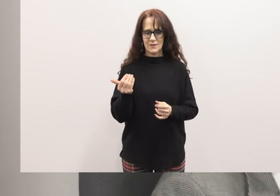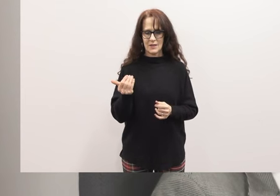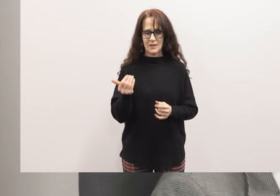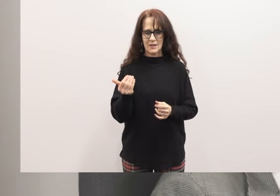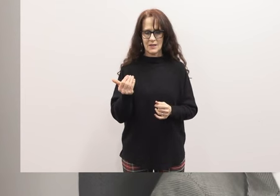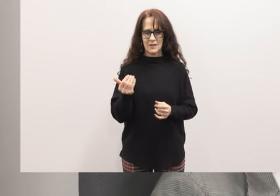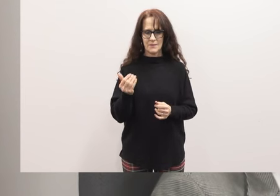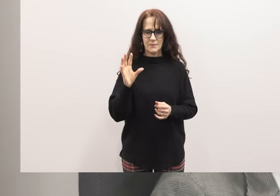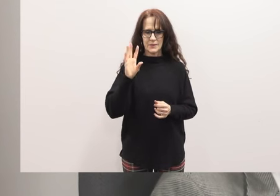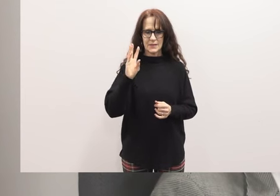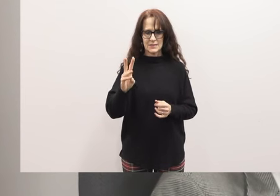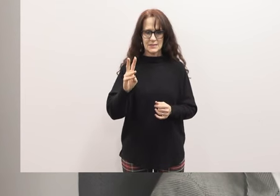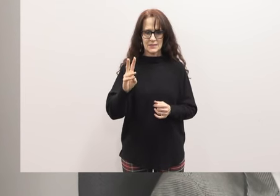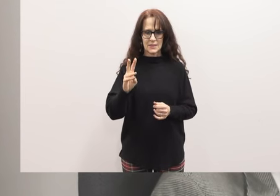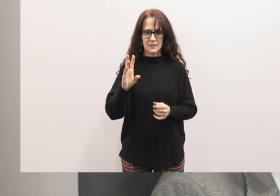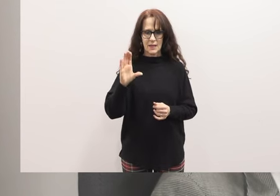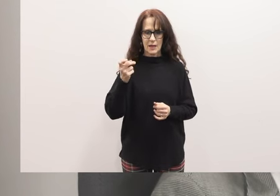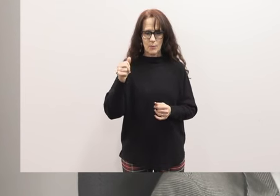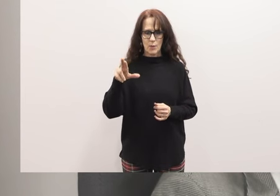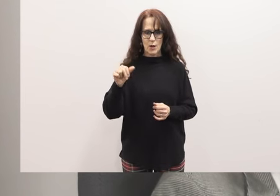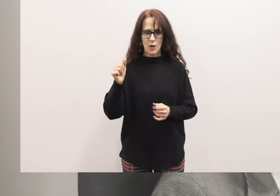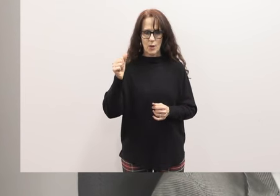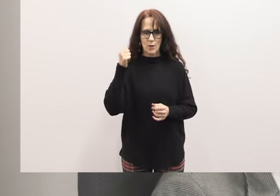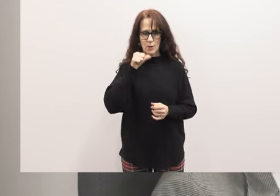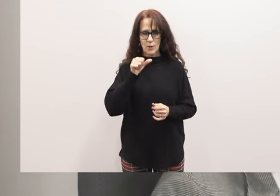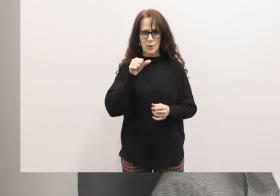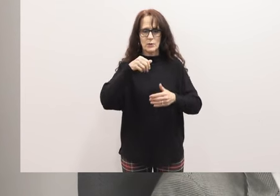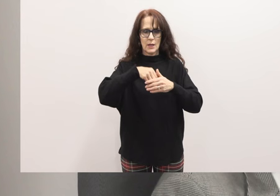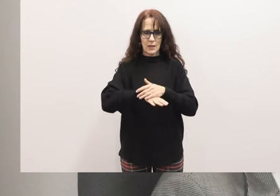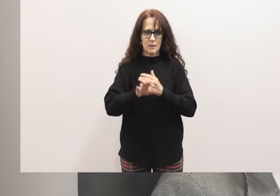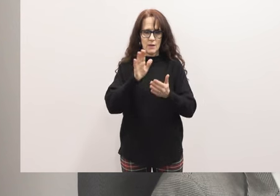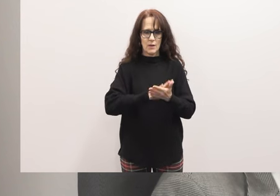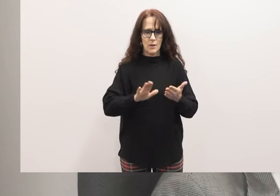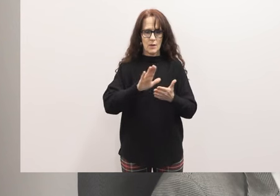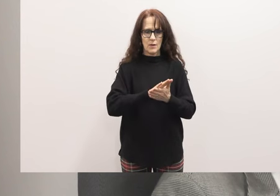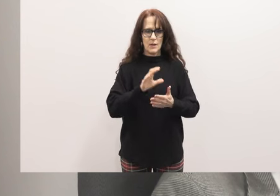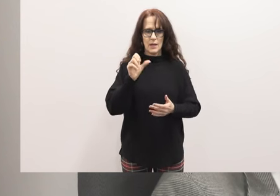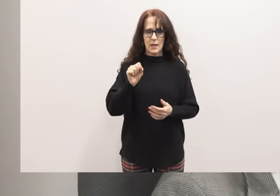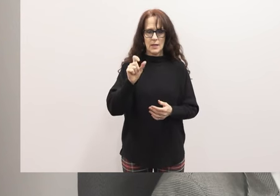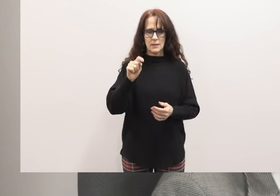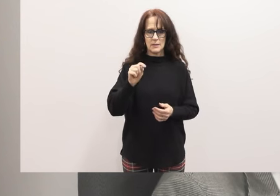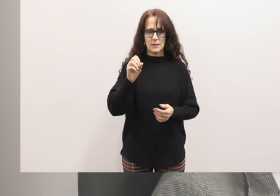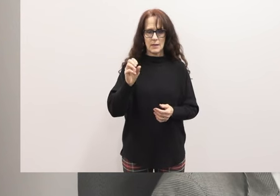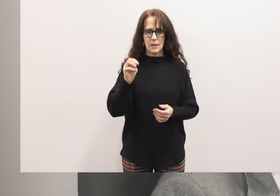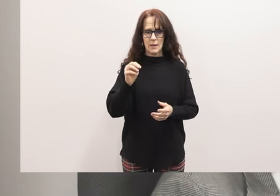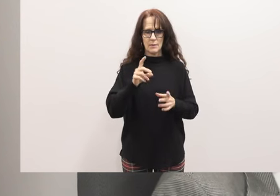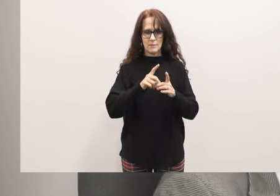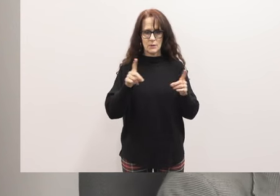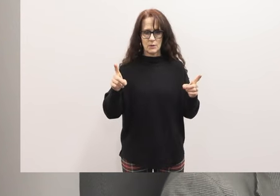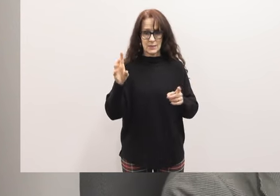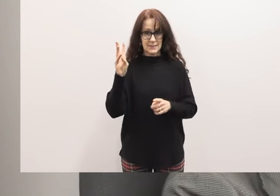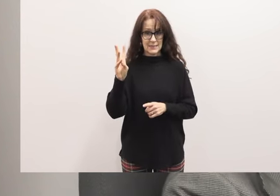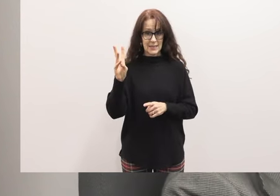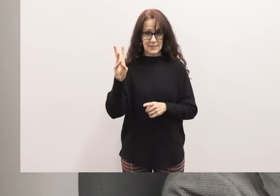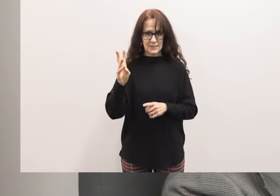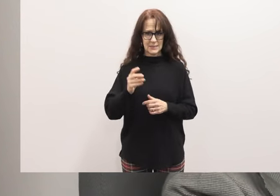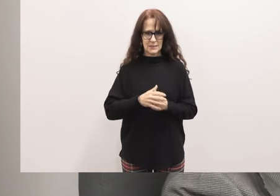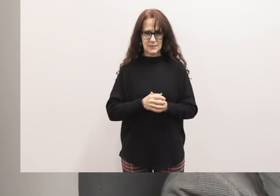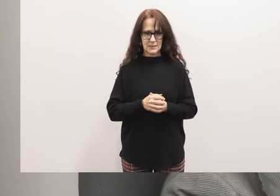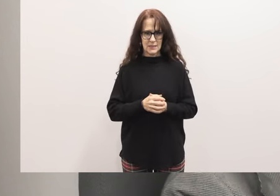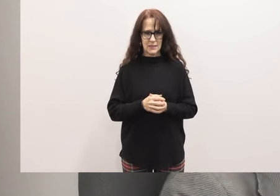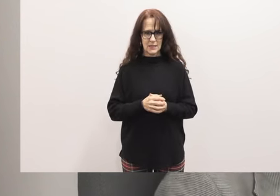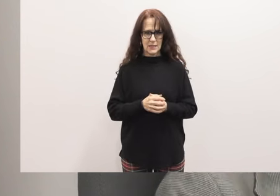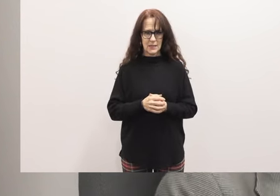six Cabrillo girls went into college with the intention of getting a STEM degree. Six.